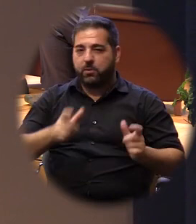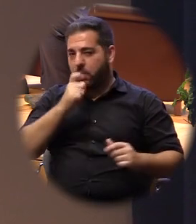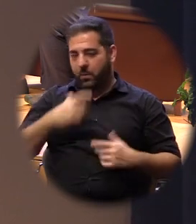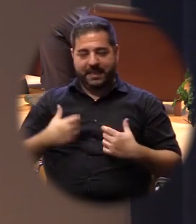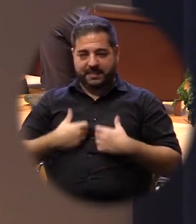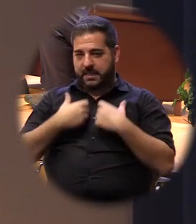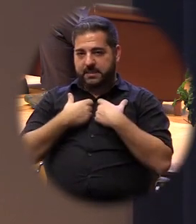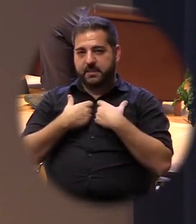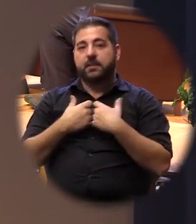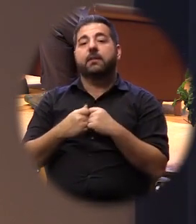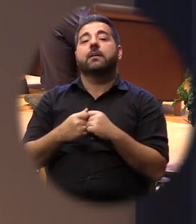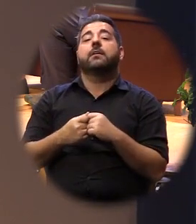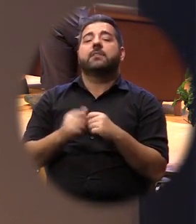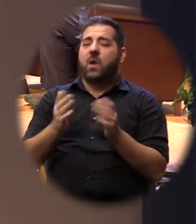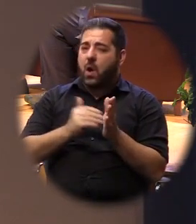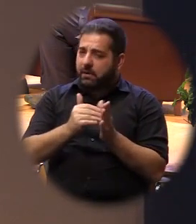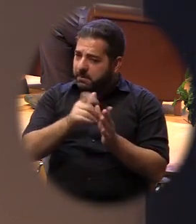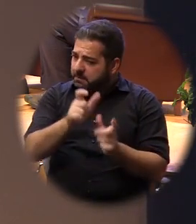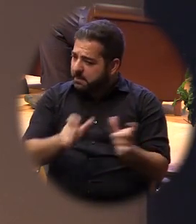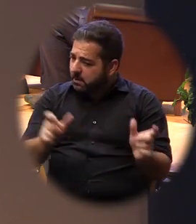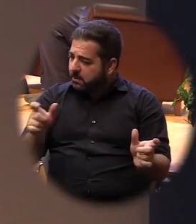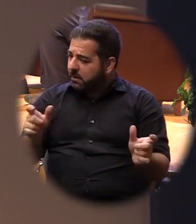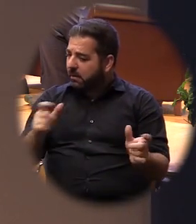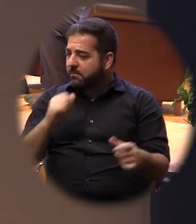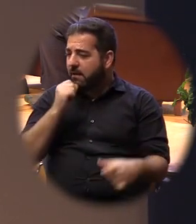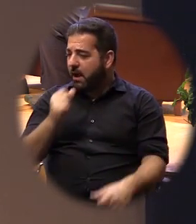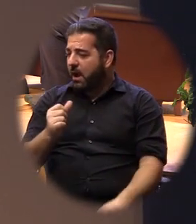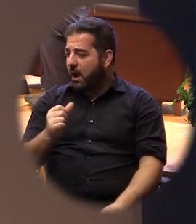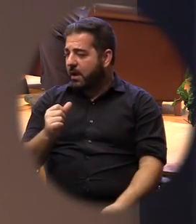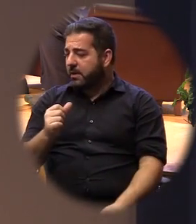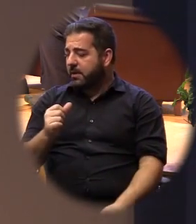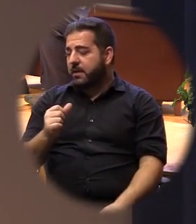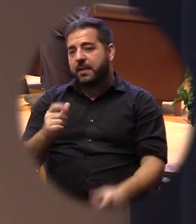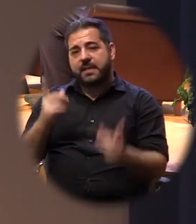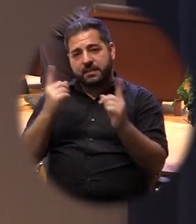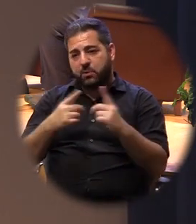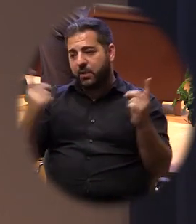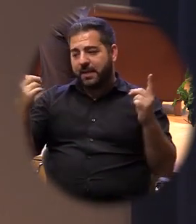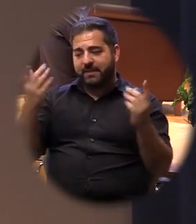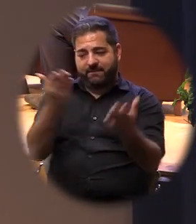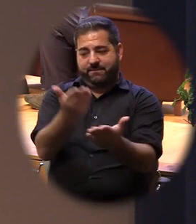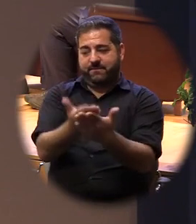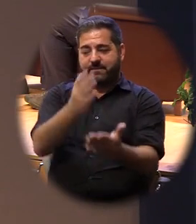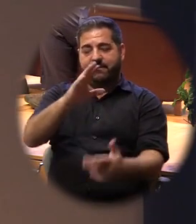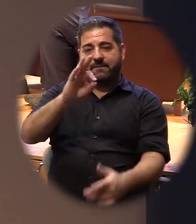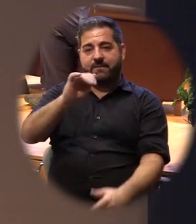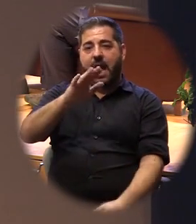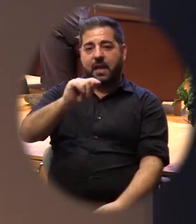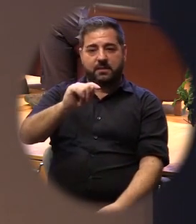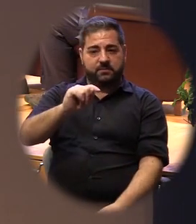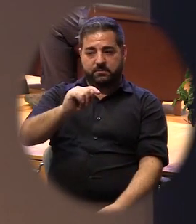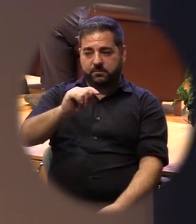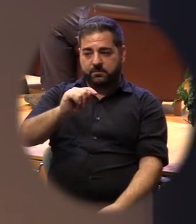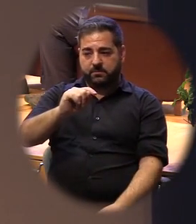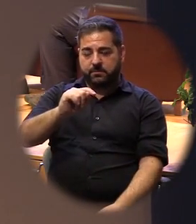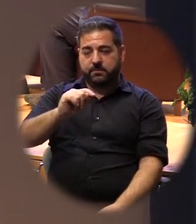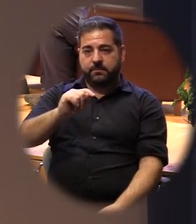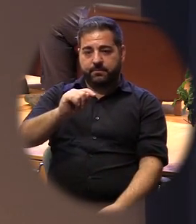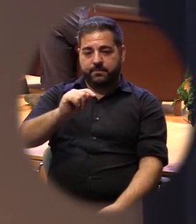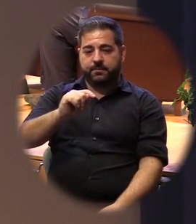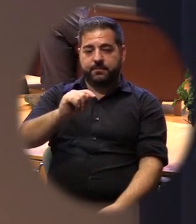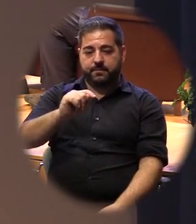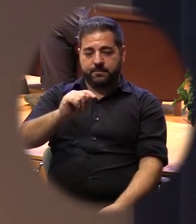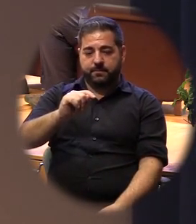um oftentimes people aren't necessarily disputing facts that there are